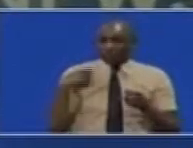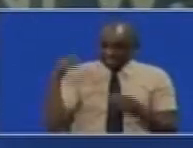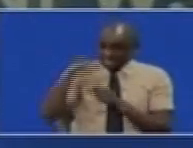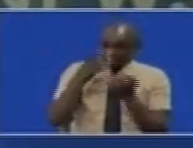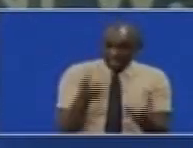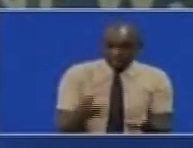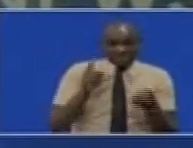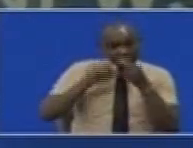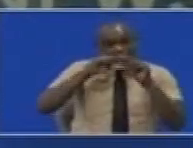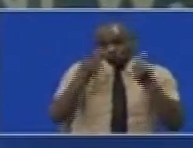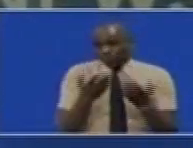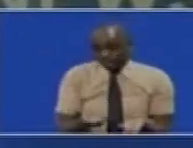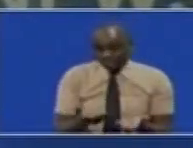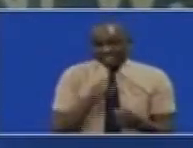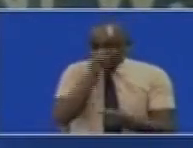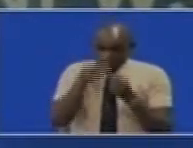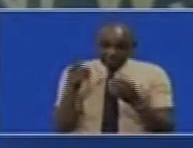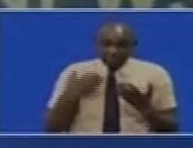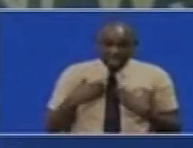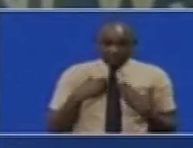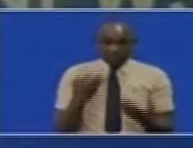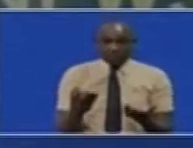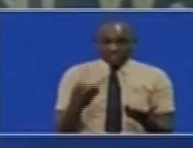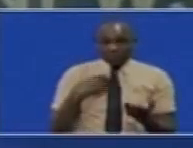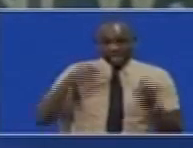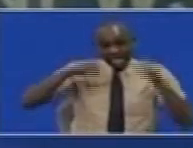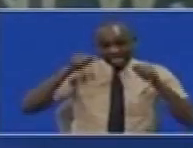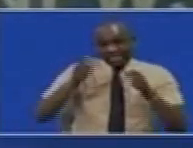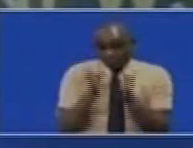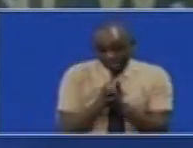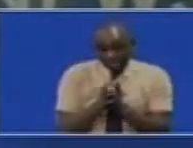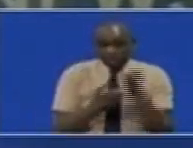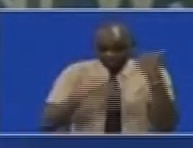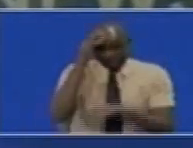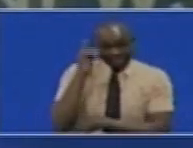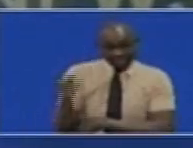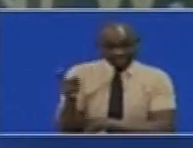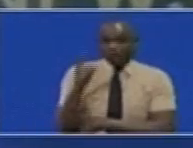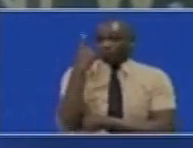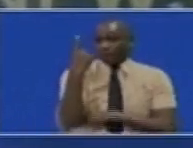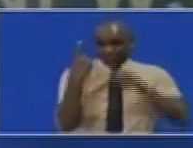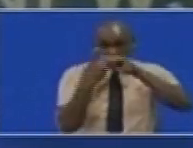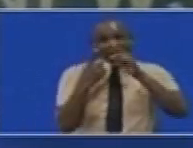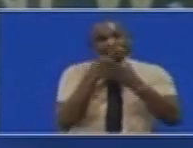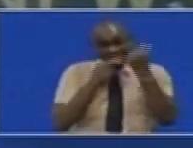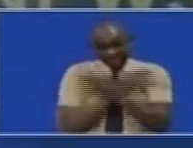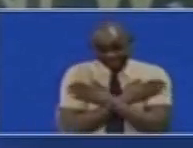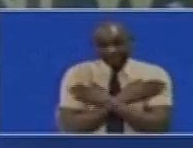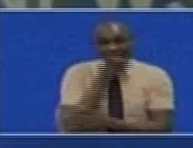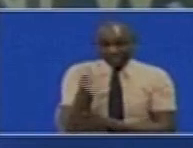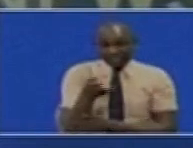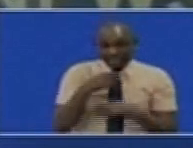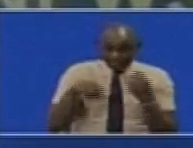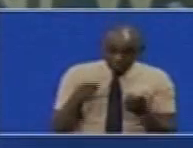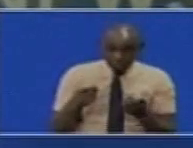at the Standard Group. Specifically, there are things that we've agreed with the university. One is the partnership with Smart Harvest, which is